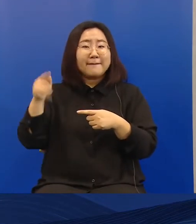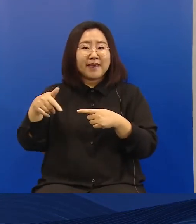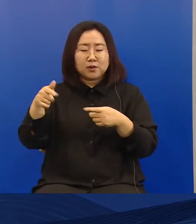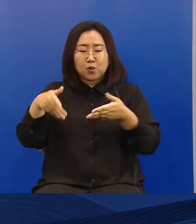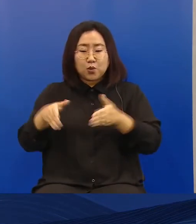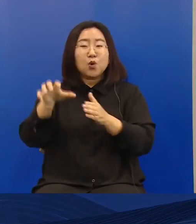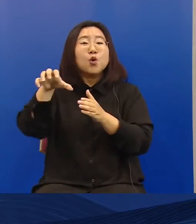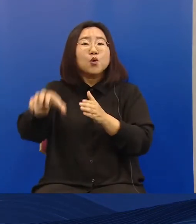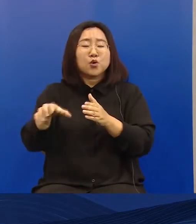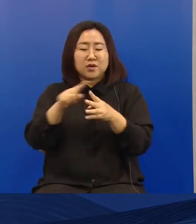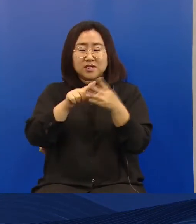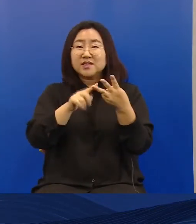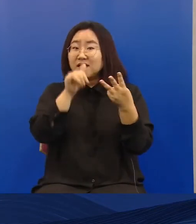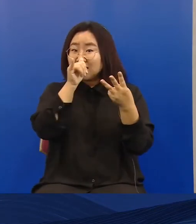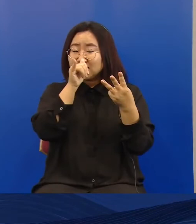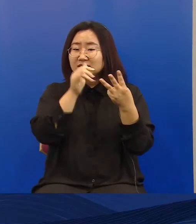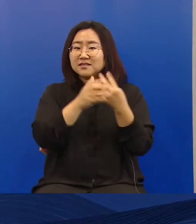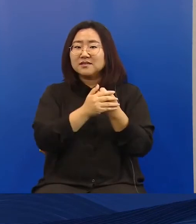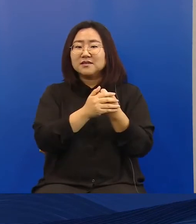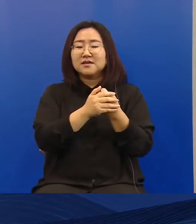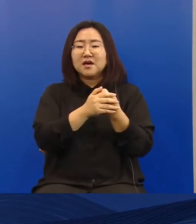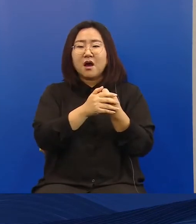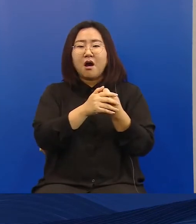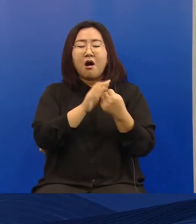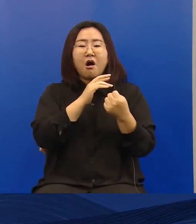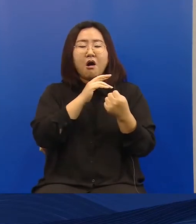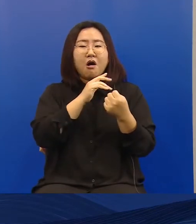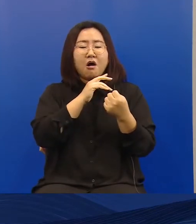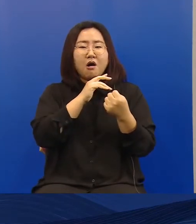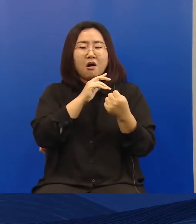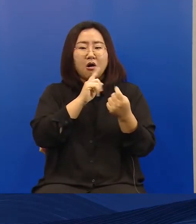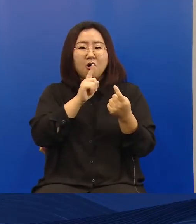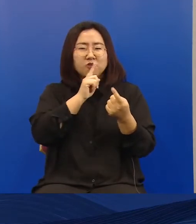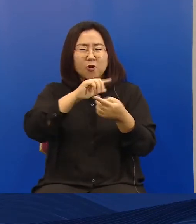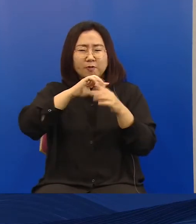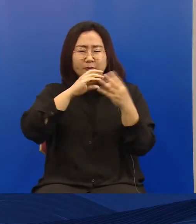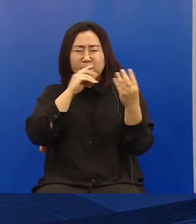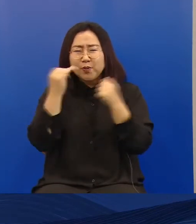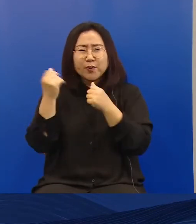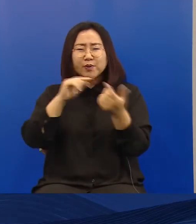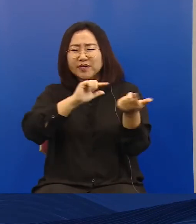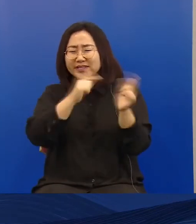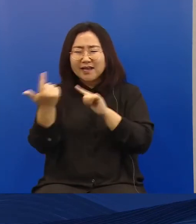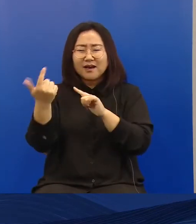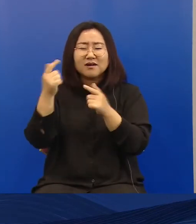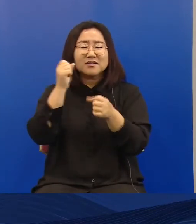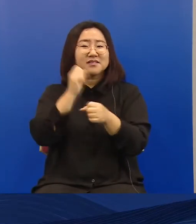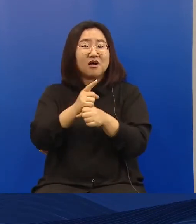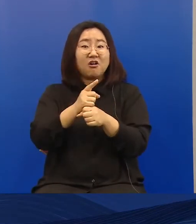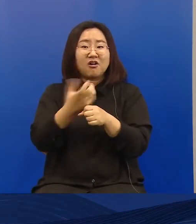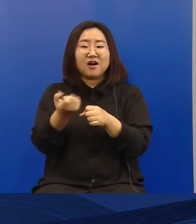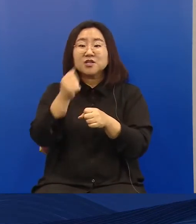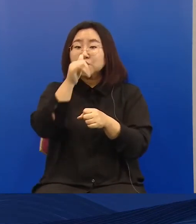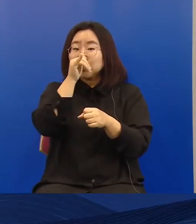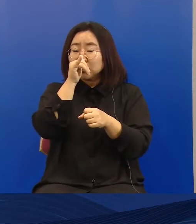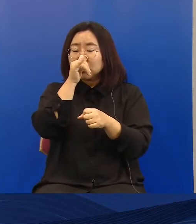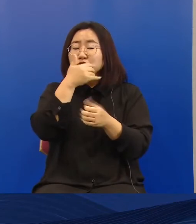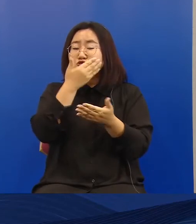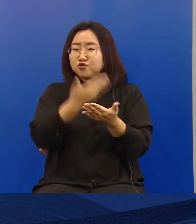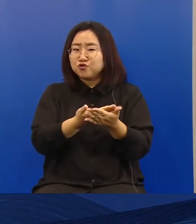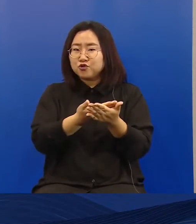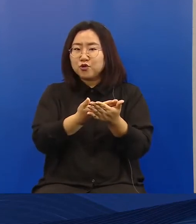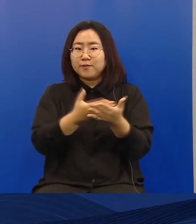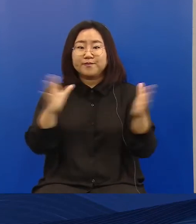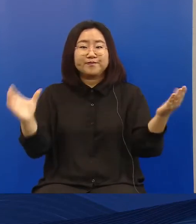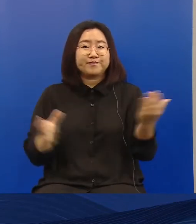And linguistic diversity among our sign languages is an absolute strength. It's one that unifies our deaf communities.